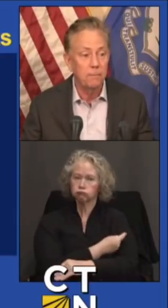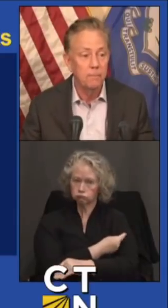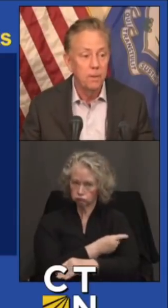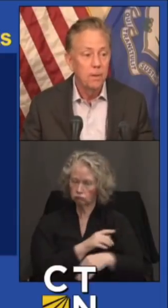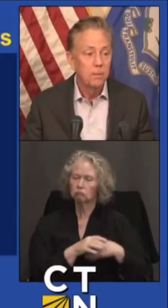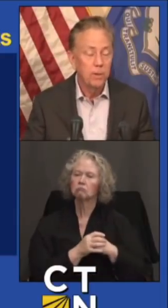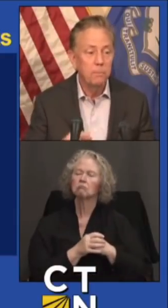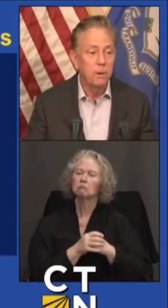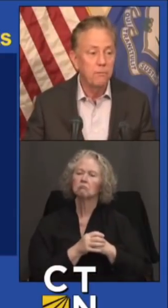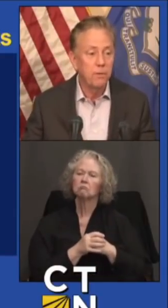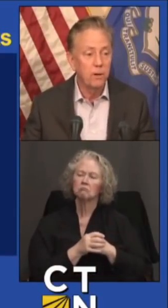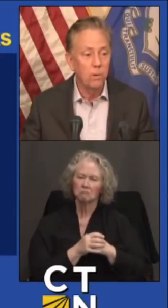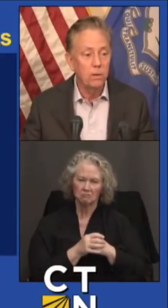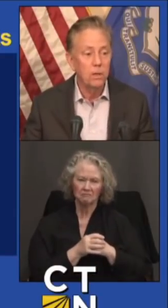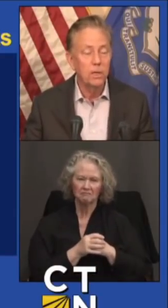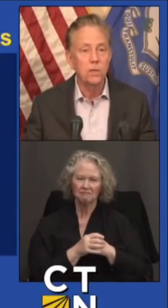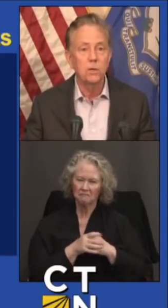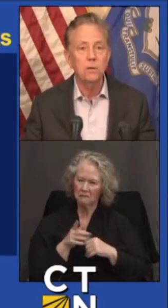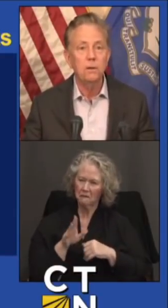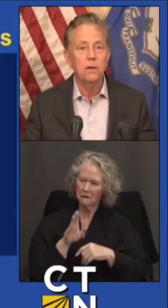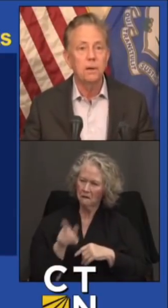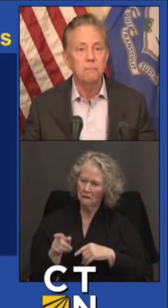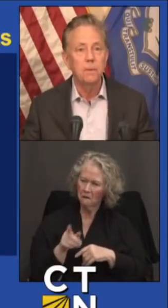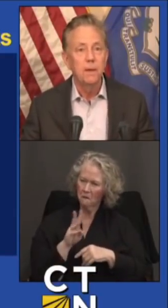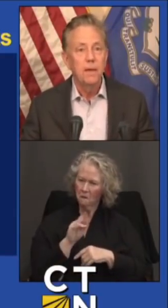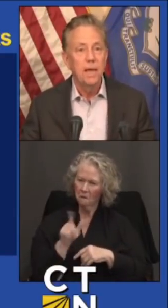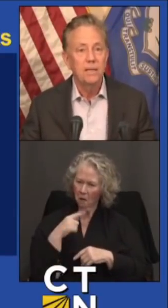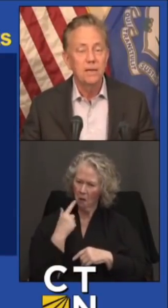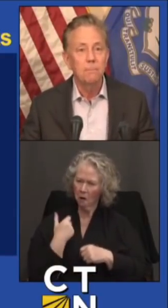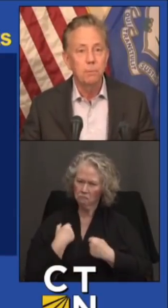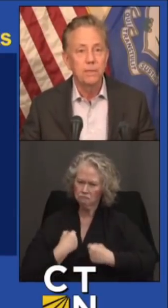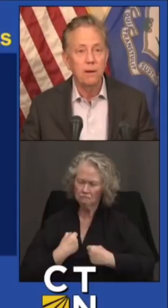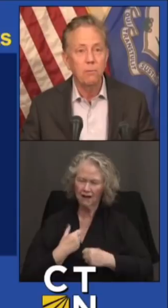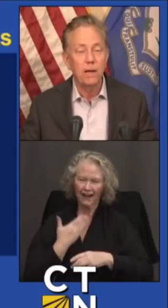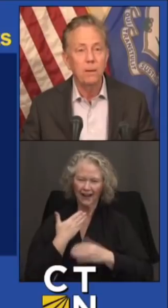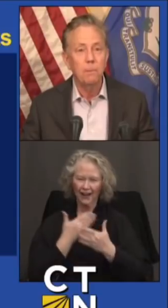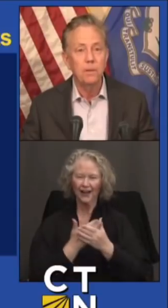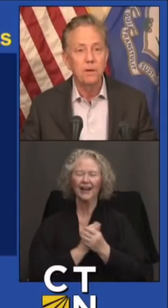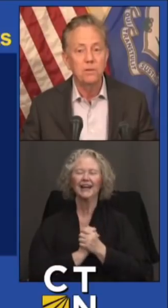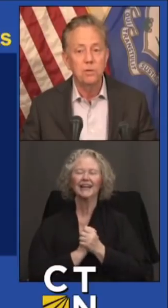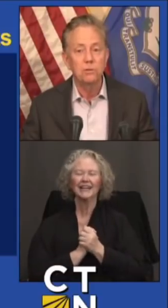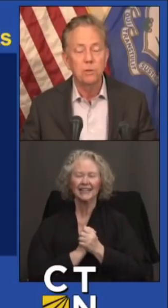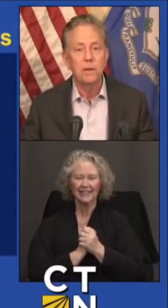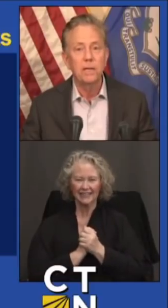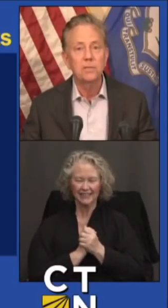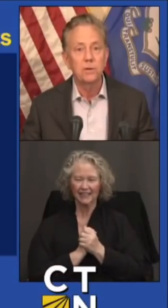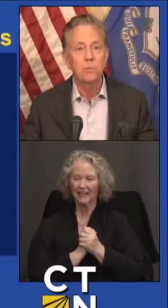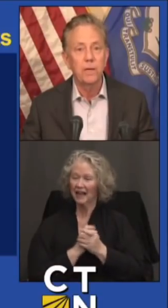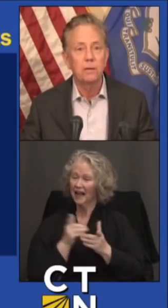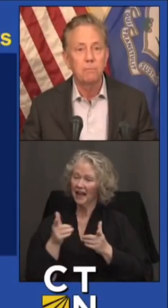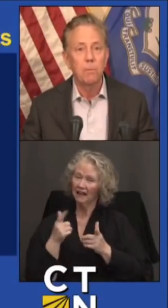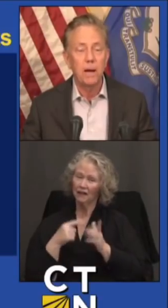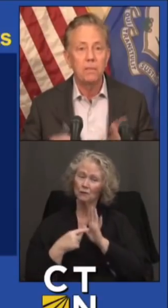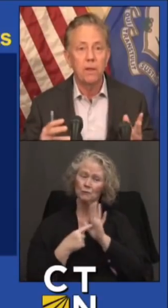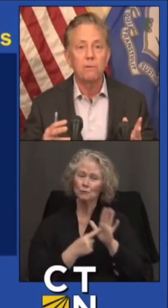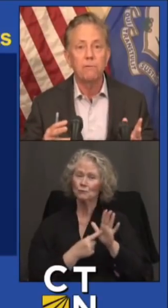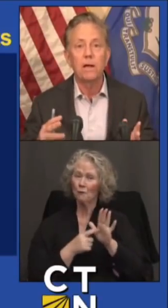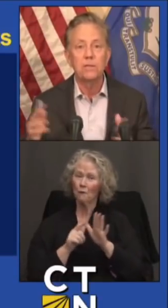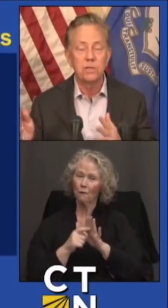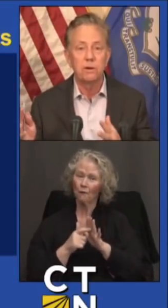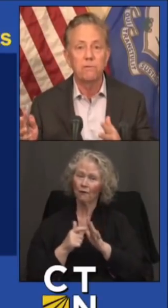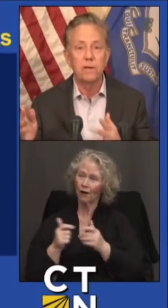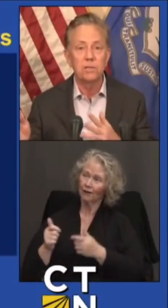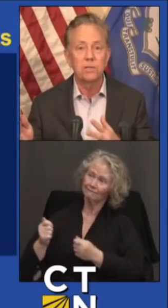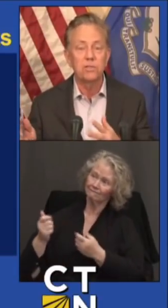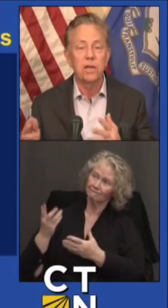publicly. Pretty buff there, Will, looking good. And put that right up on their social media so we could remind their